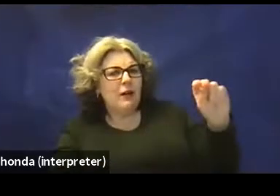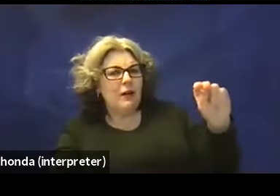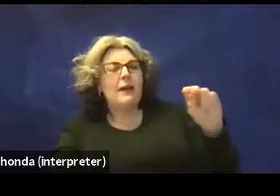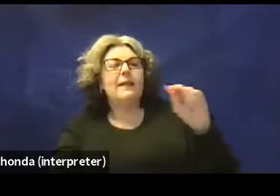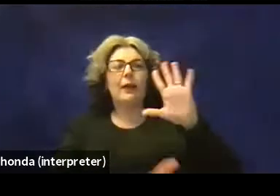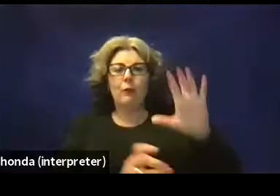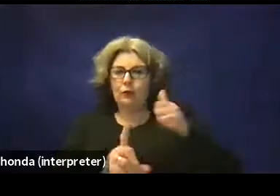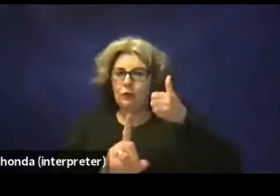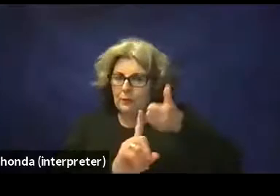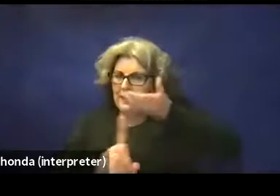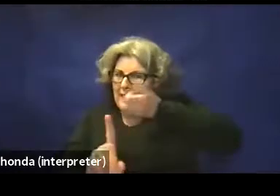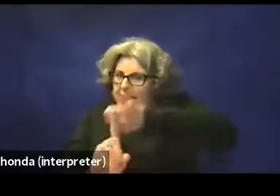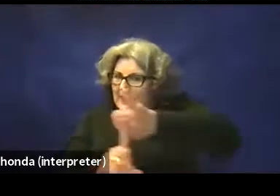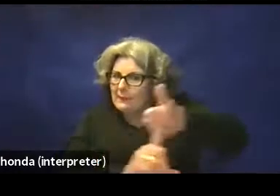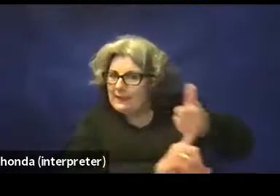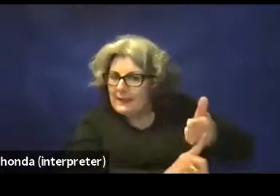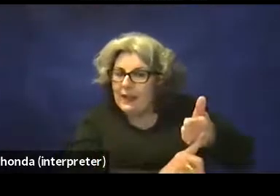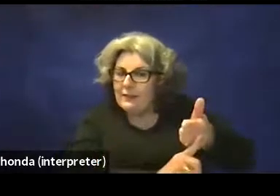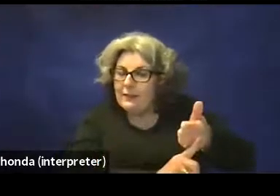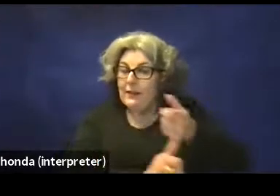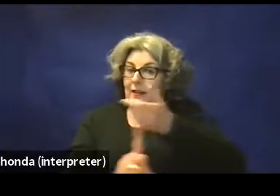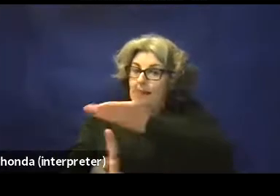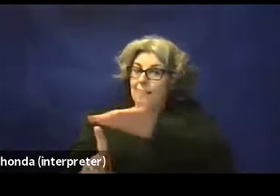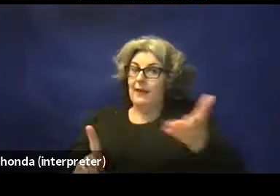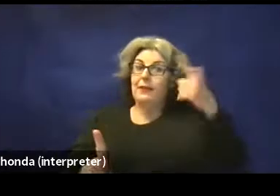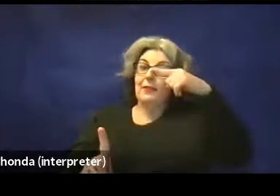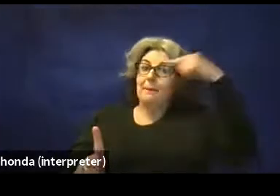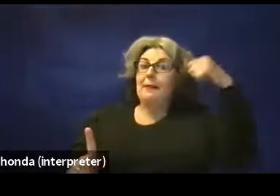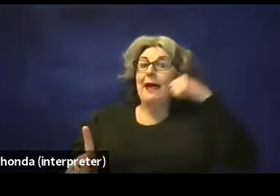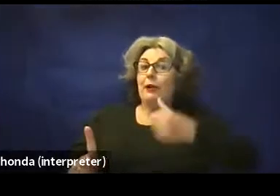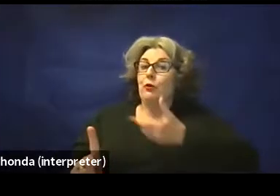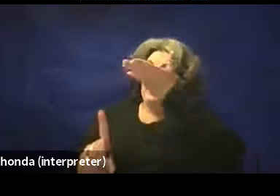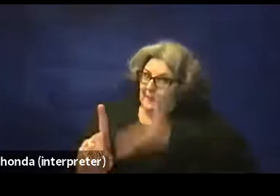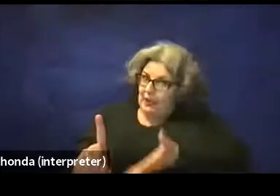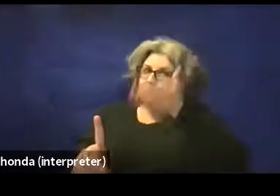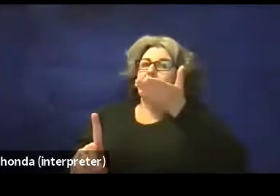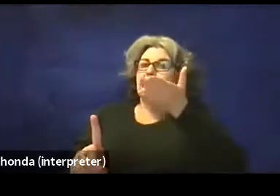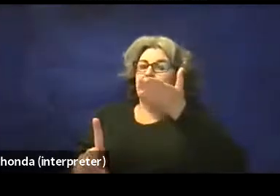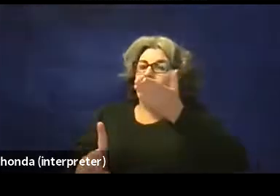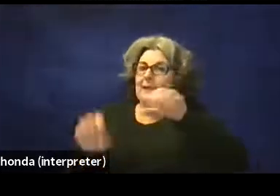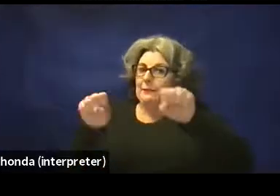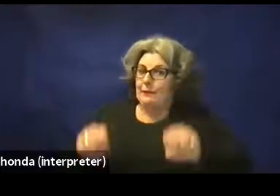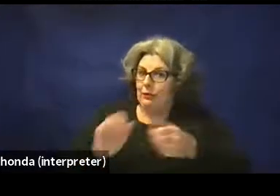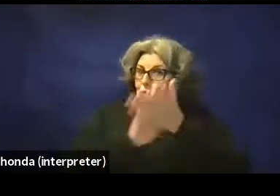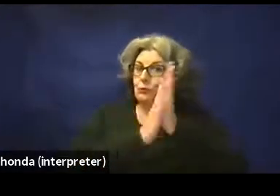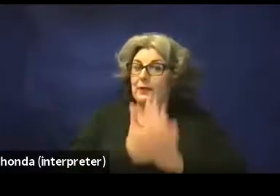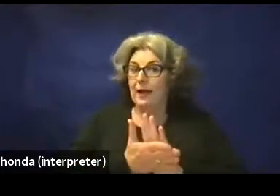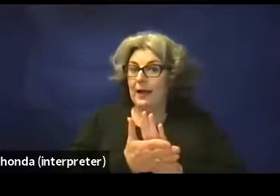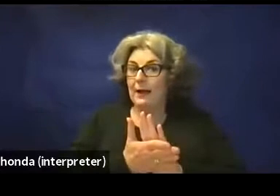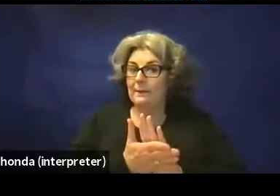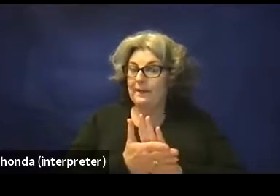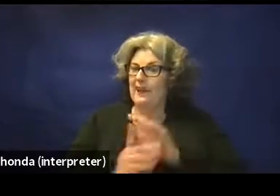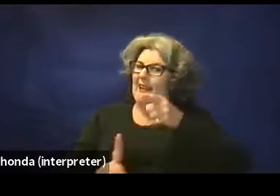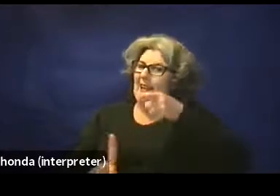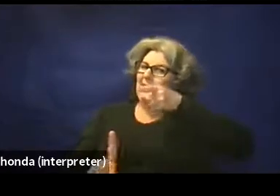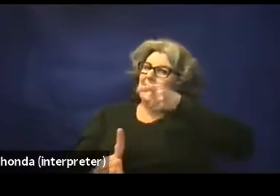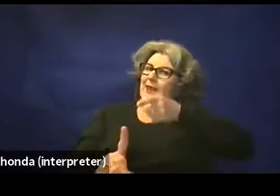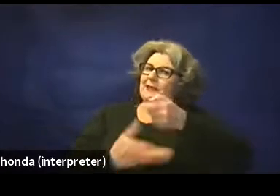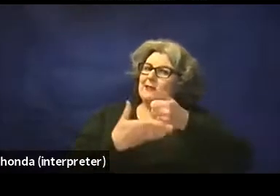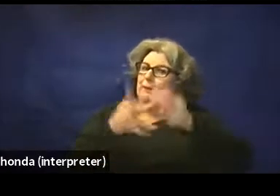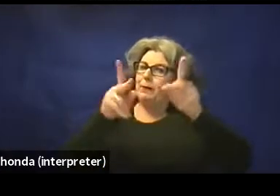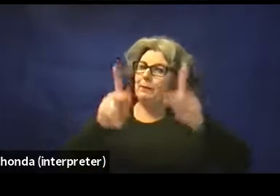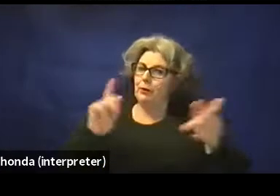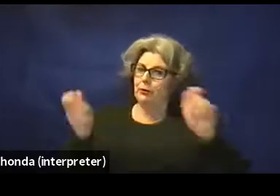like themselves. They want to be the Black girl that she has the potential to become. And that's really helping